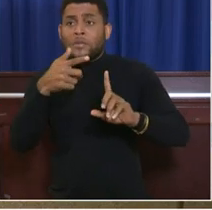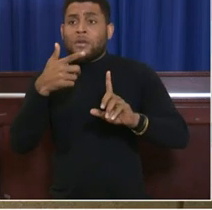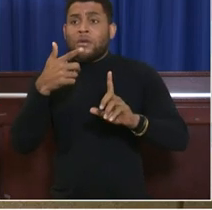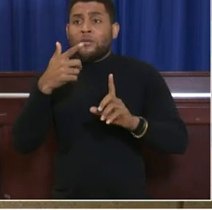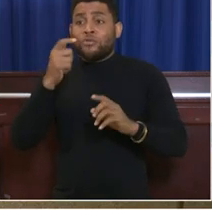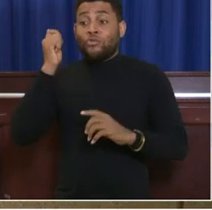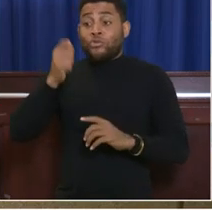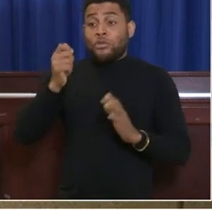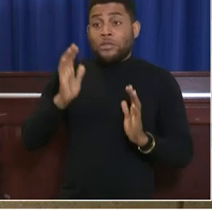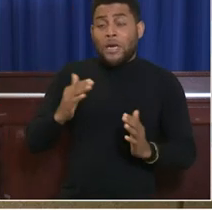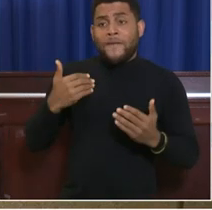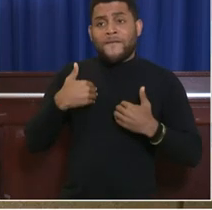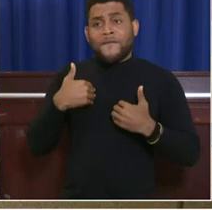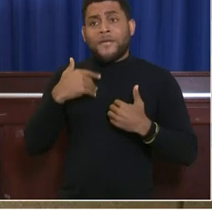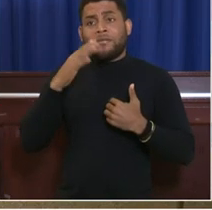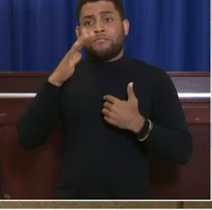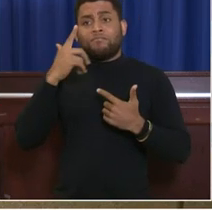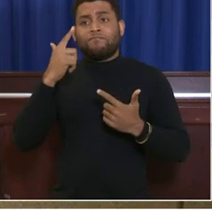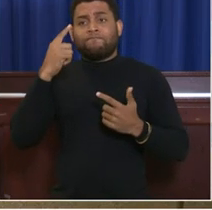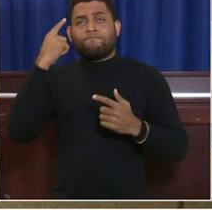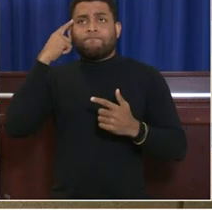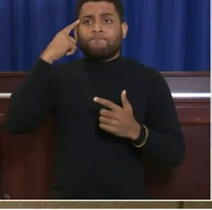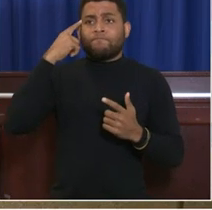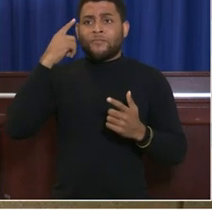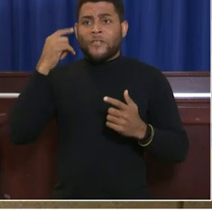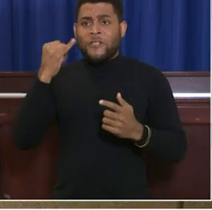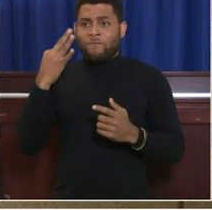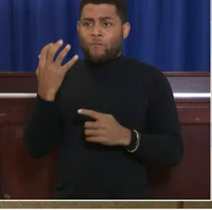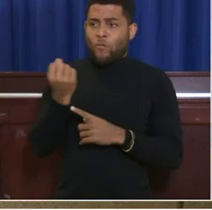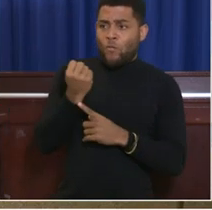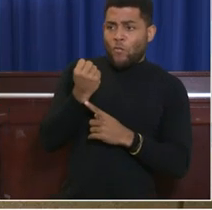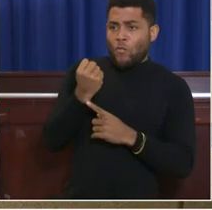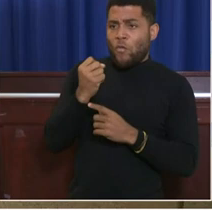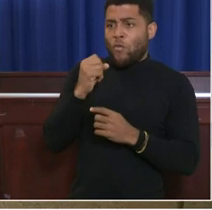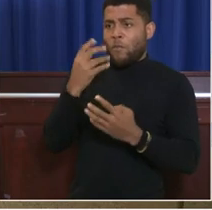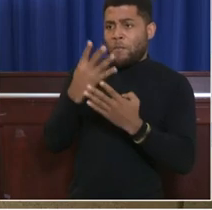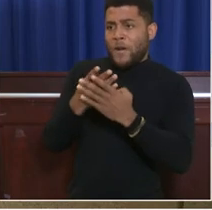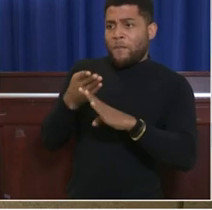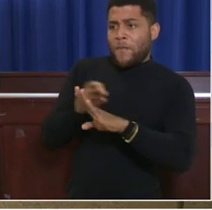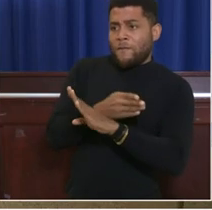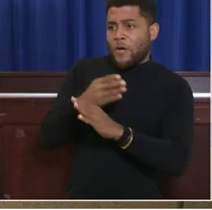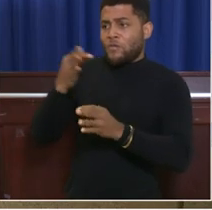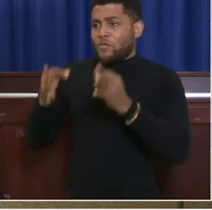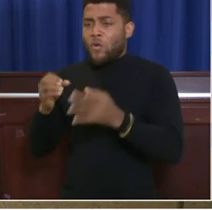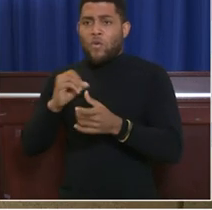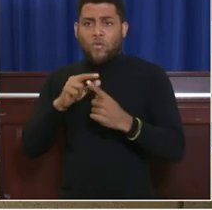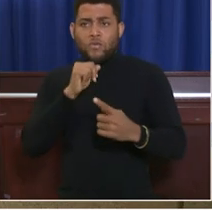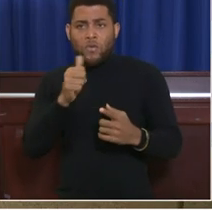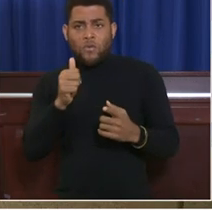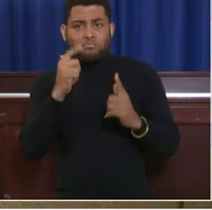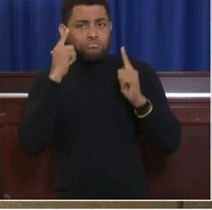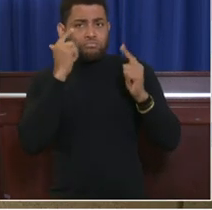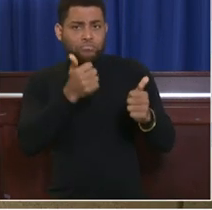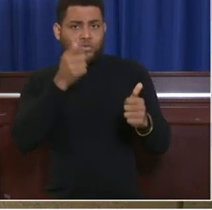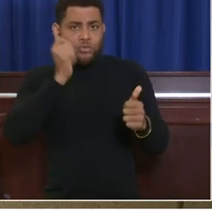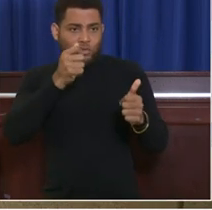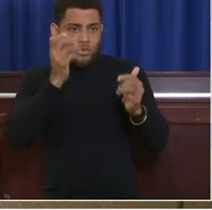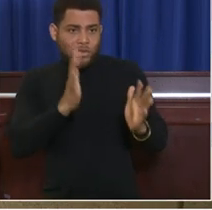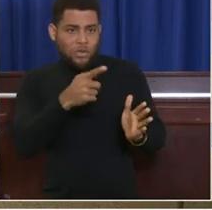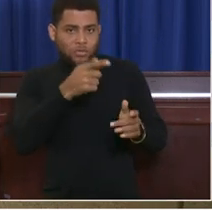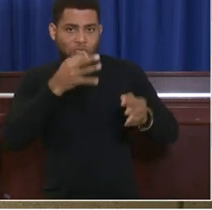question is that working? And what more needs to be done? Clearly, all of these people that were arrested in this